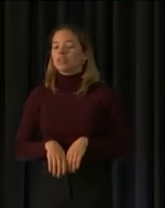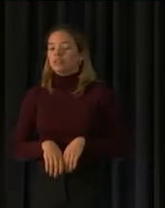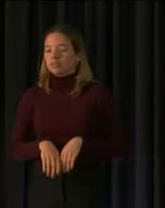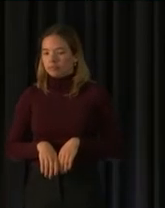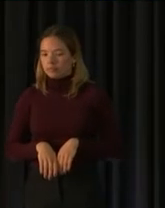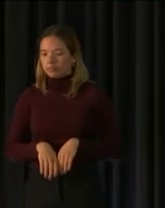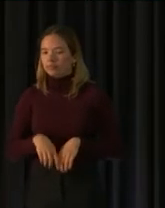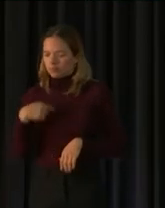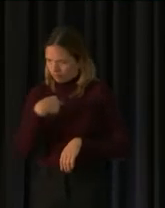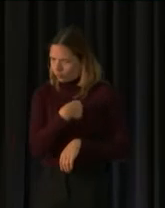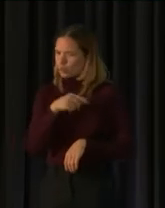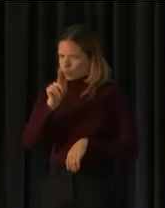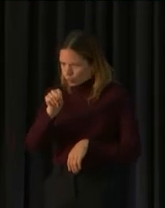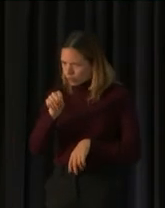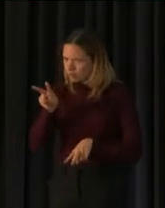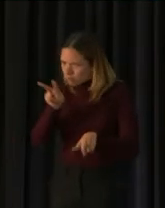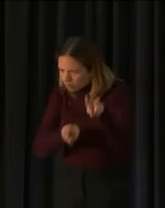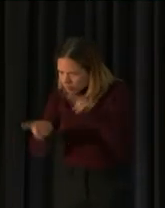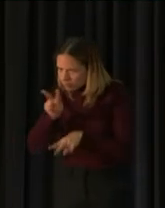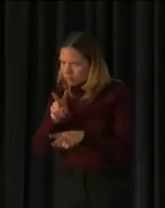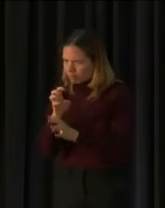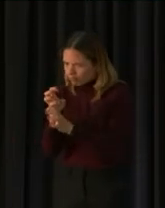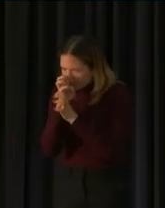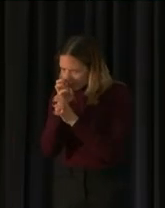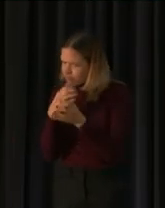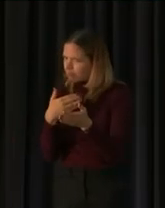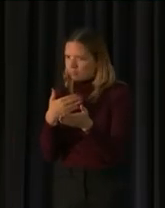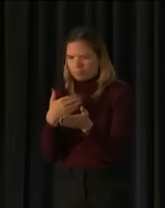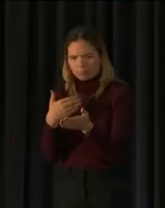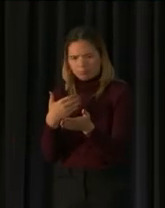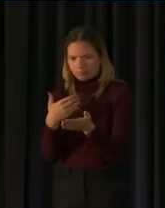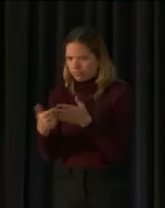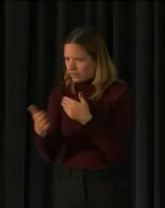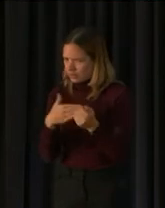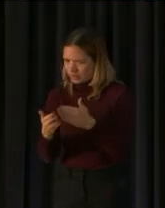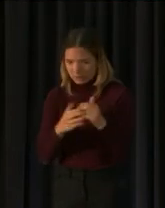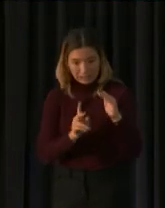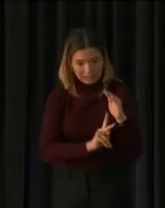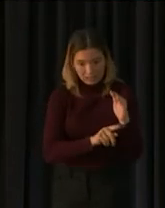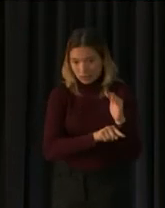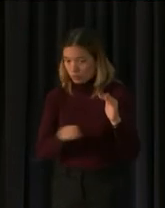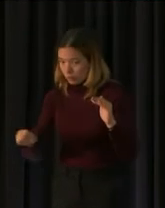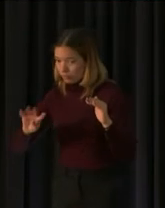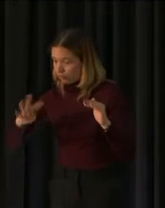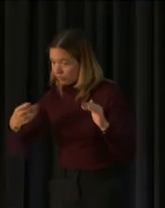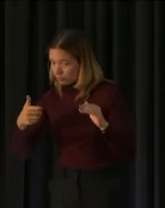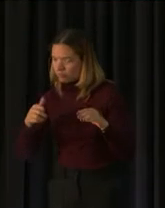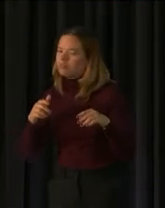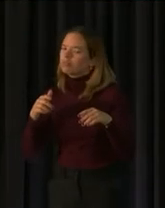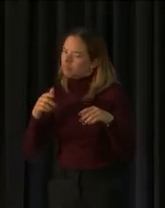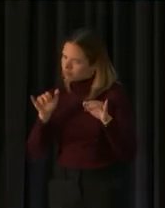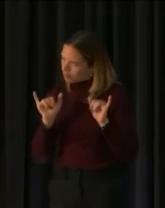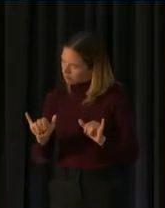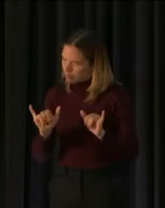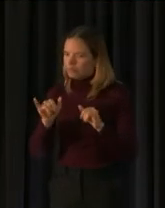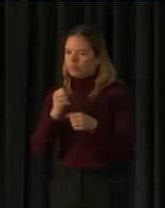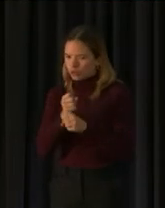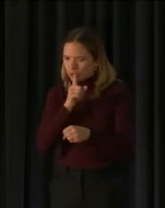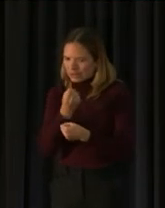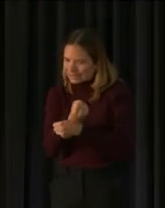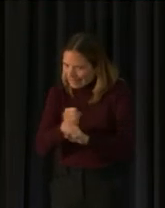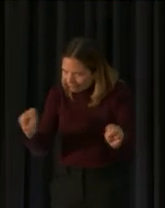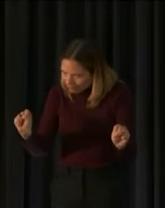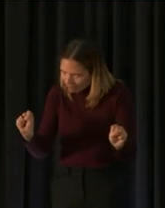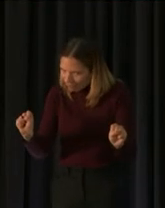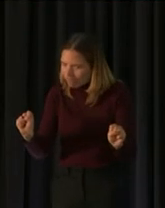understand what it means to have their mask off and eating during that lunch time. Going to kick it over to you, Jessie, to talk a little bit